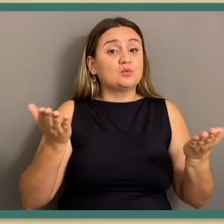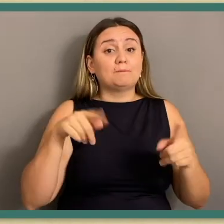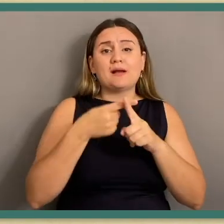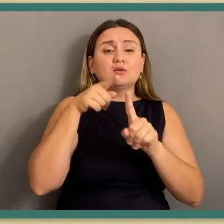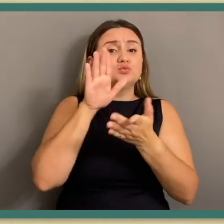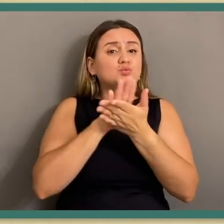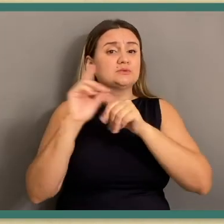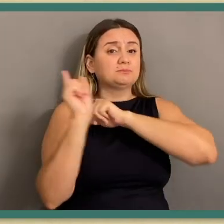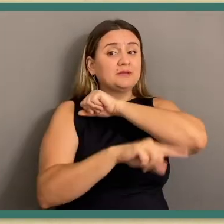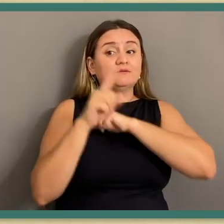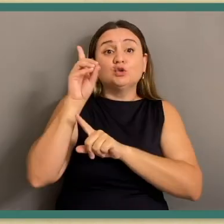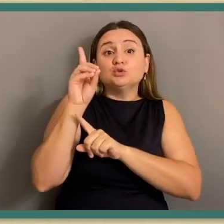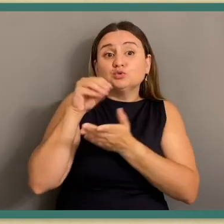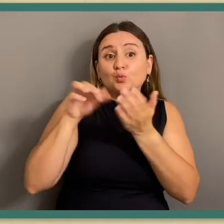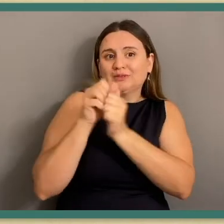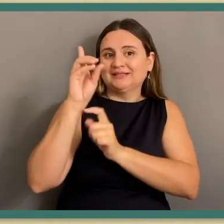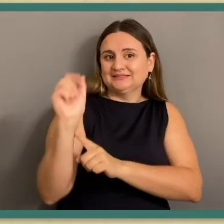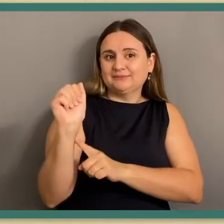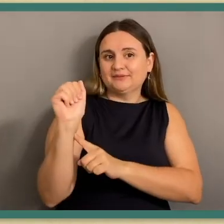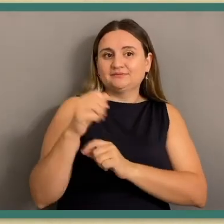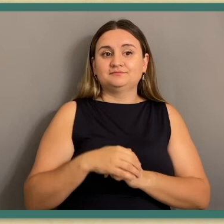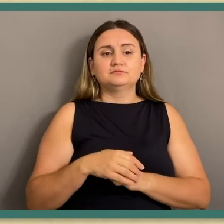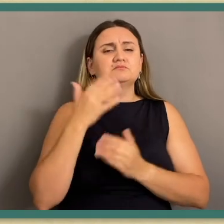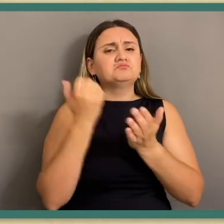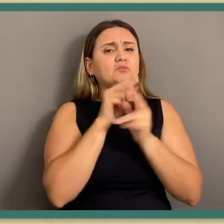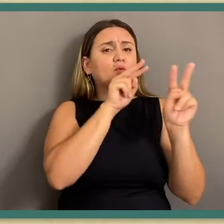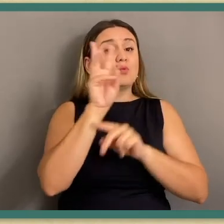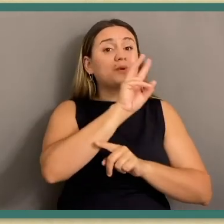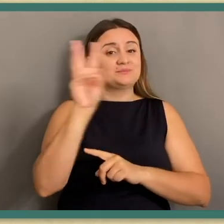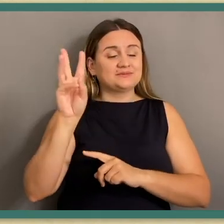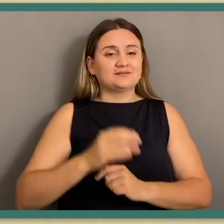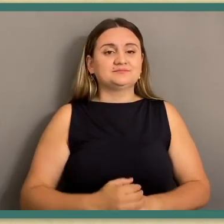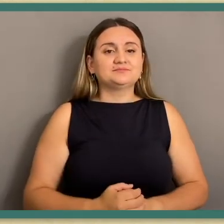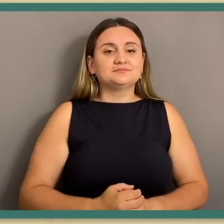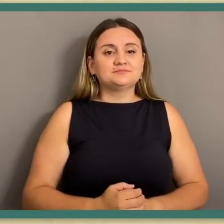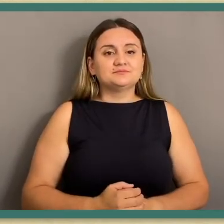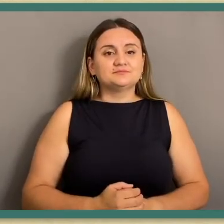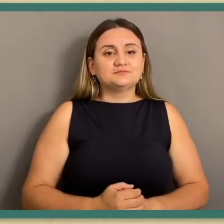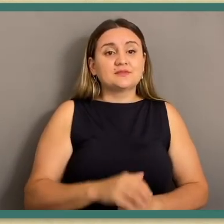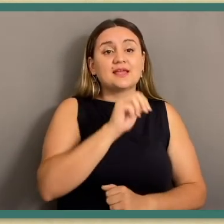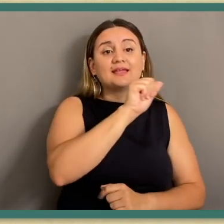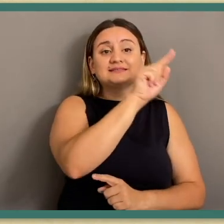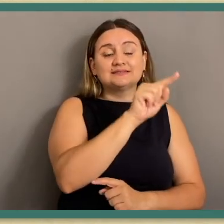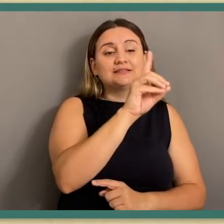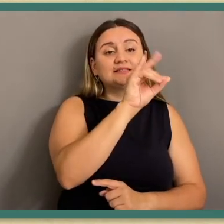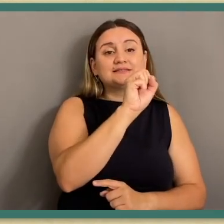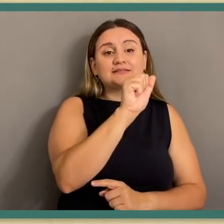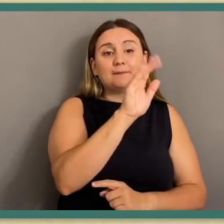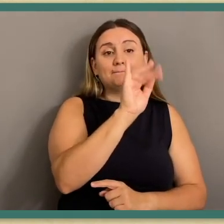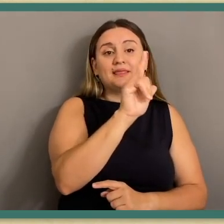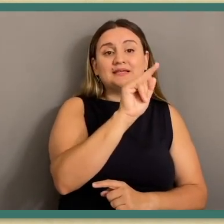resources about school discipline of students with disabilities, please visit ACDL's website at